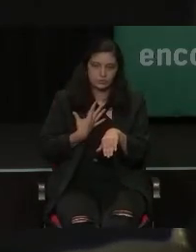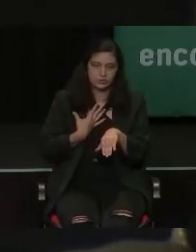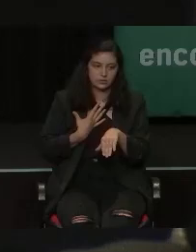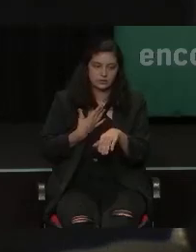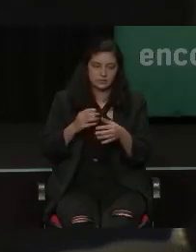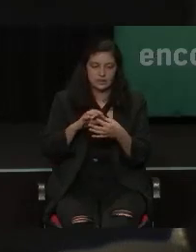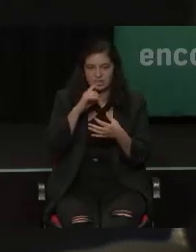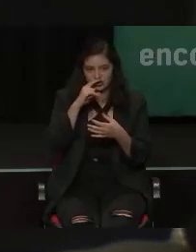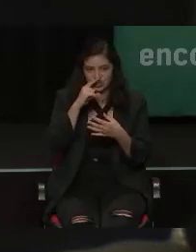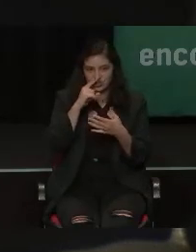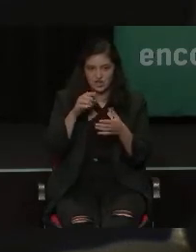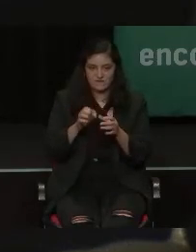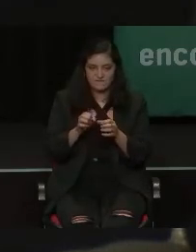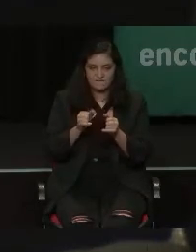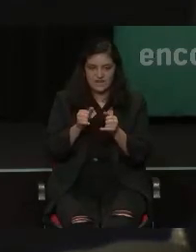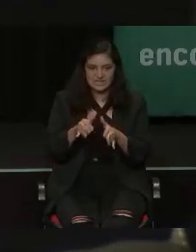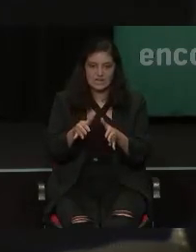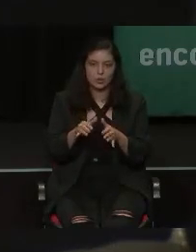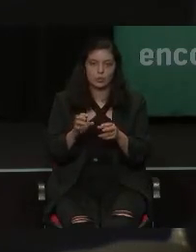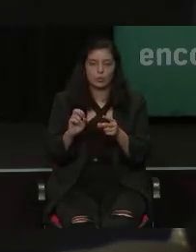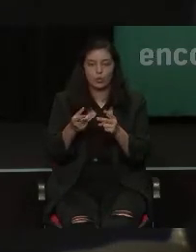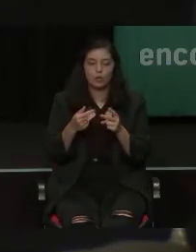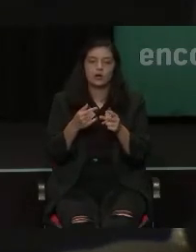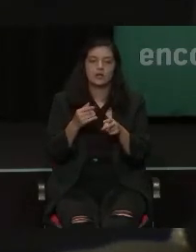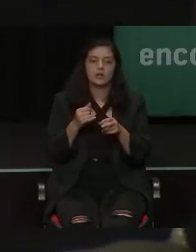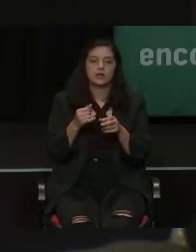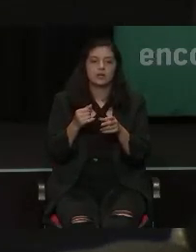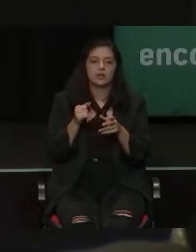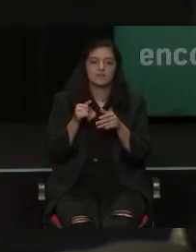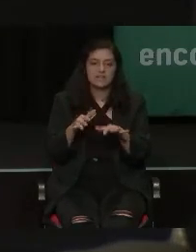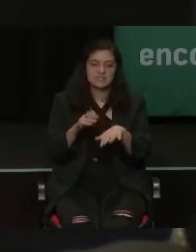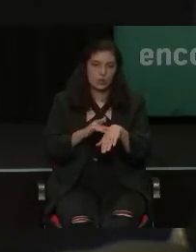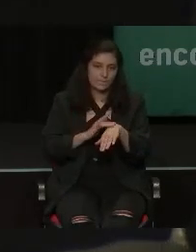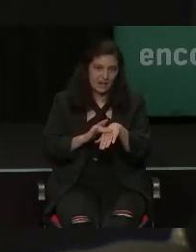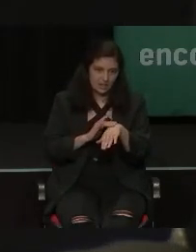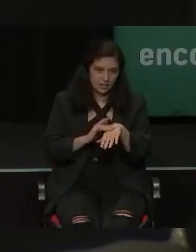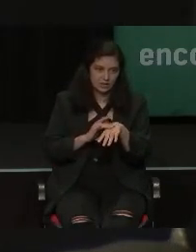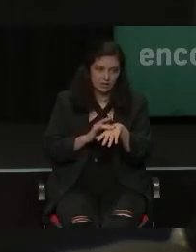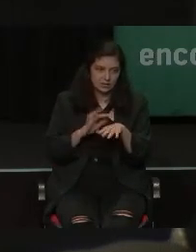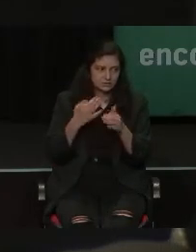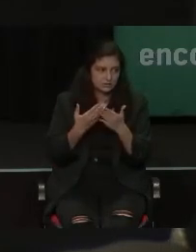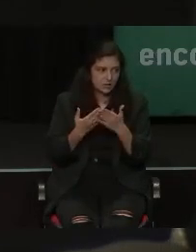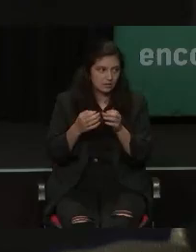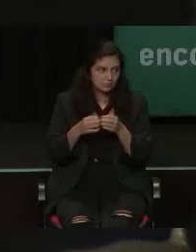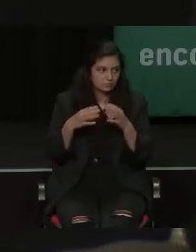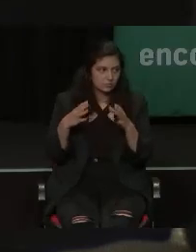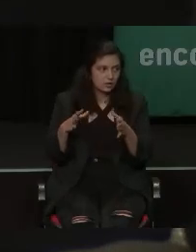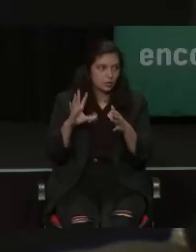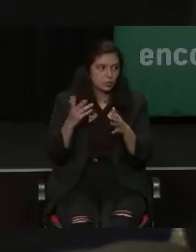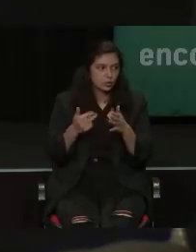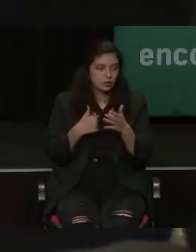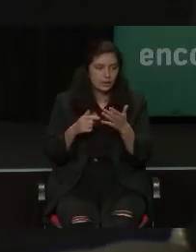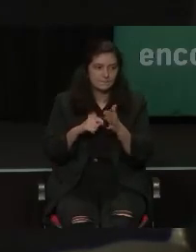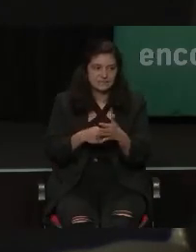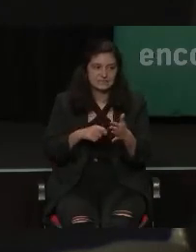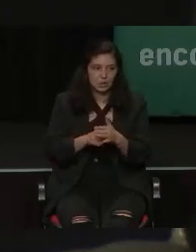sick with infections of the urinary tract and skin infections, it was bigger when